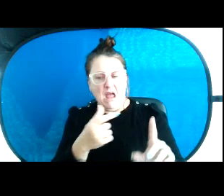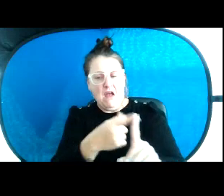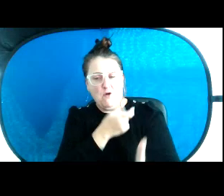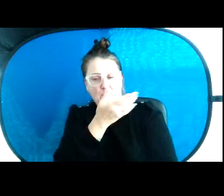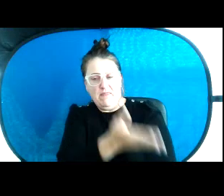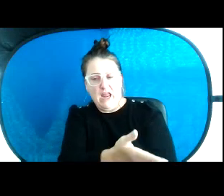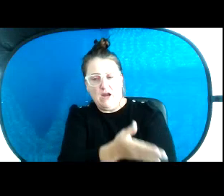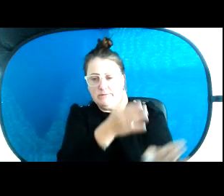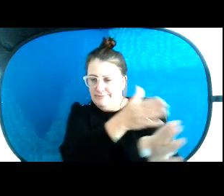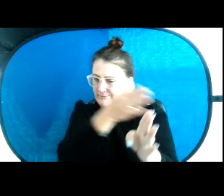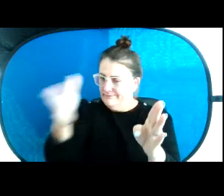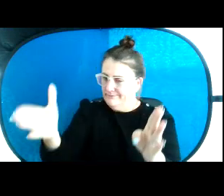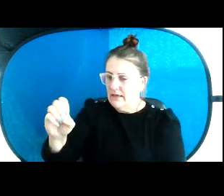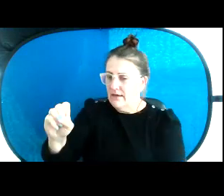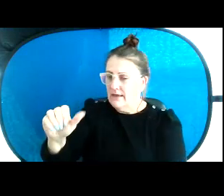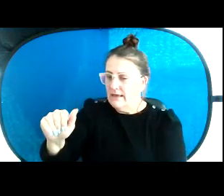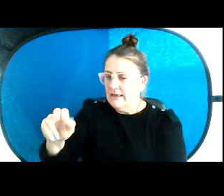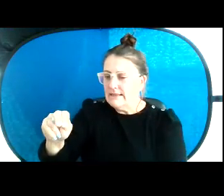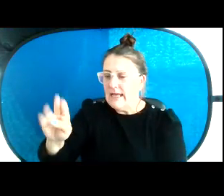county, San Benito County,